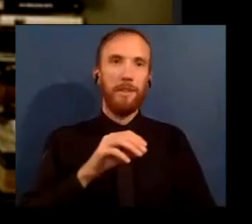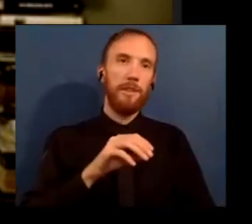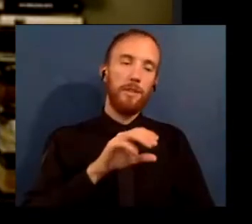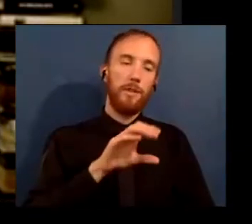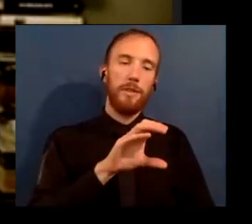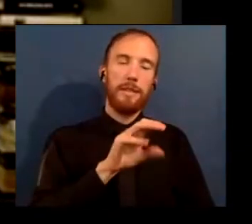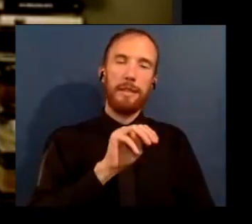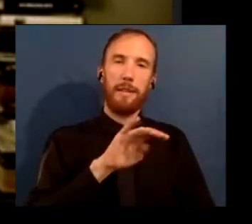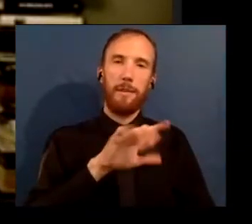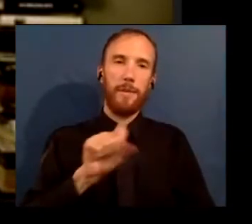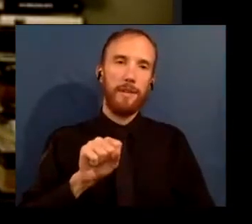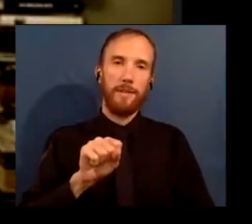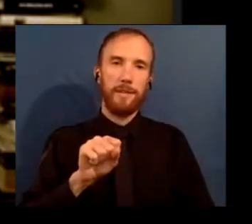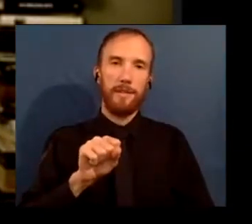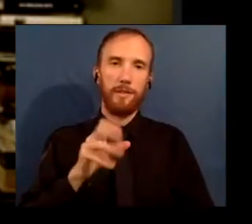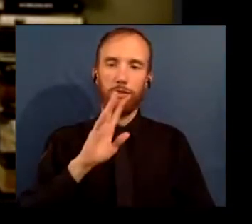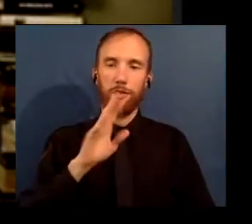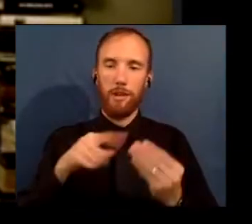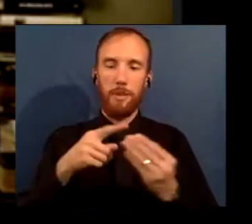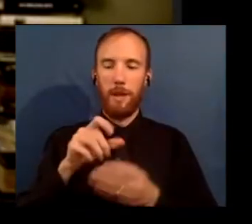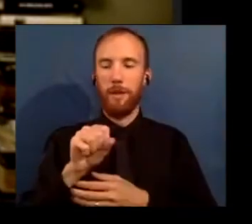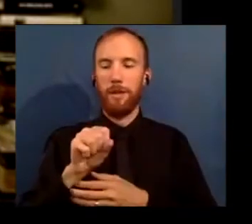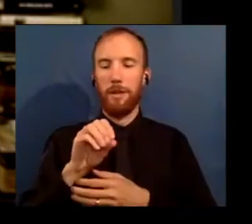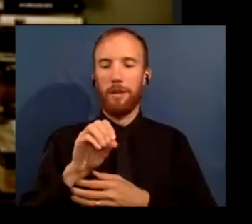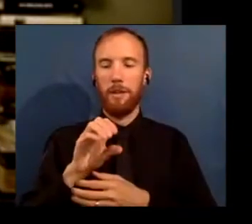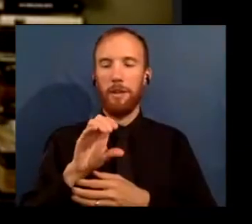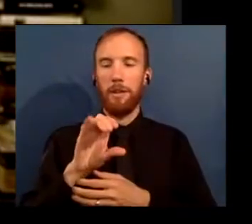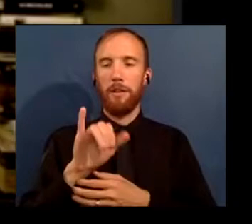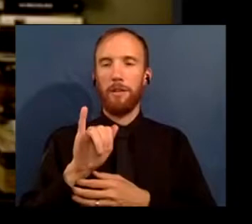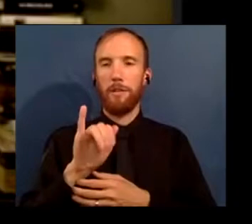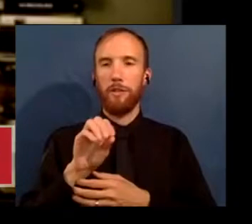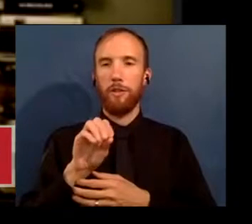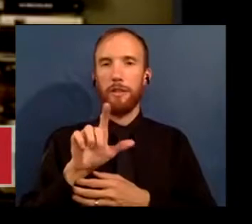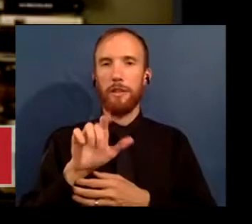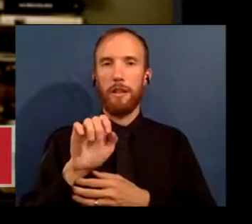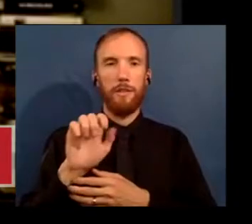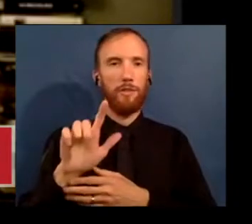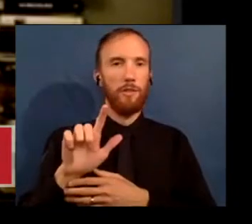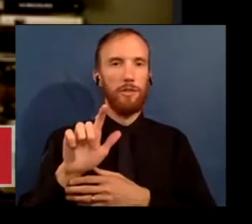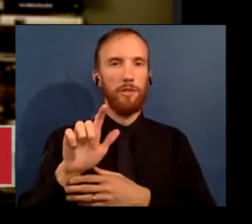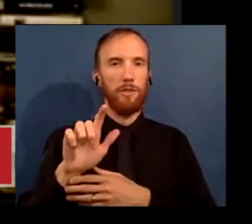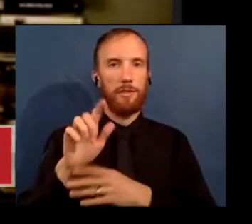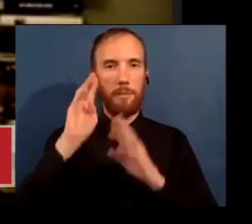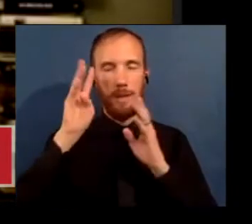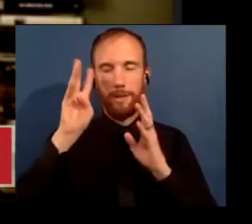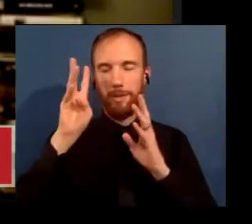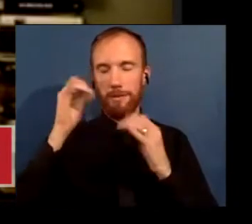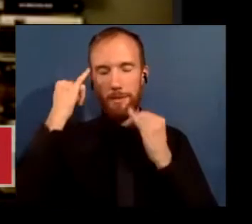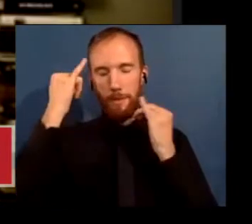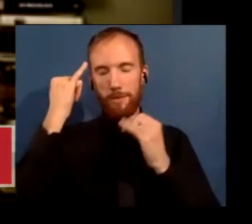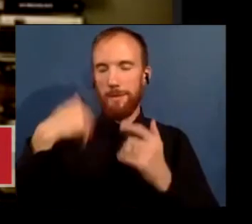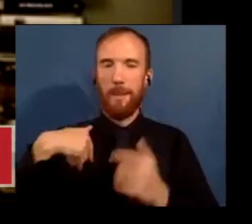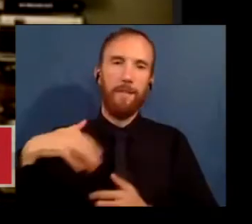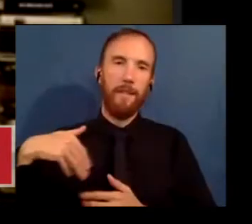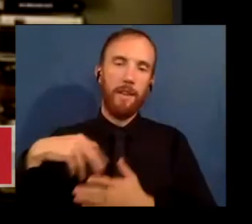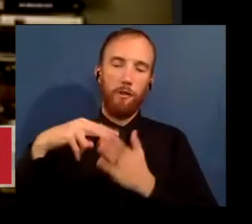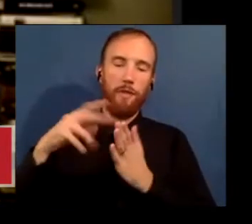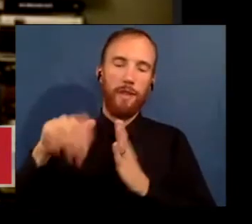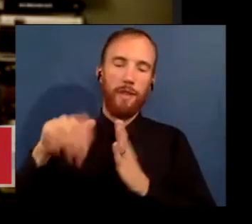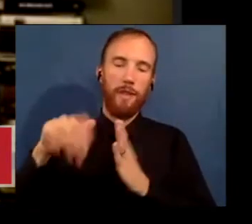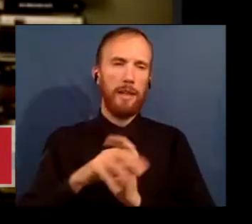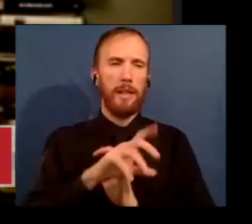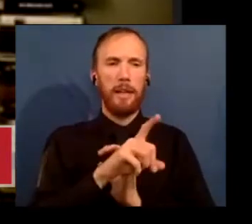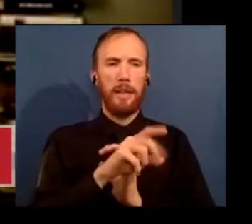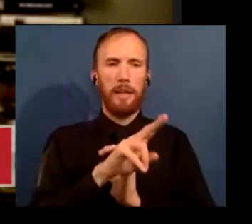sociological imagination. So I can't answer that question, I'm afraid. And on Du Bois and Gramsci, I don't think they had